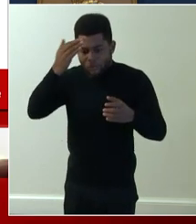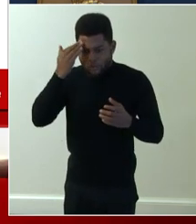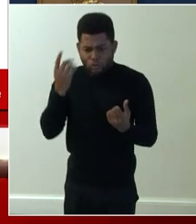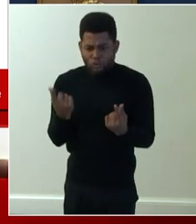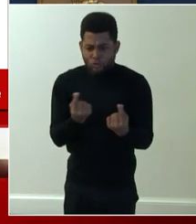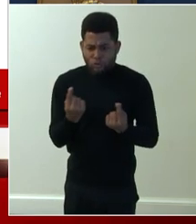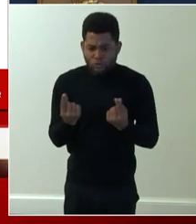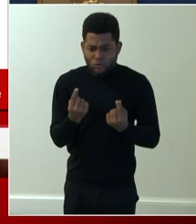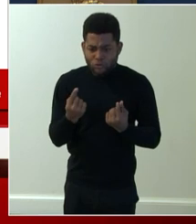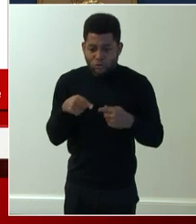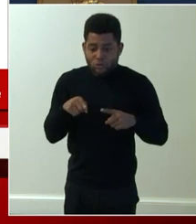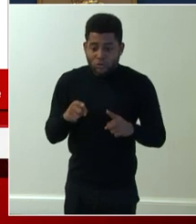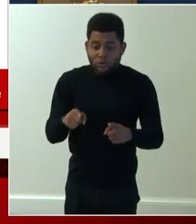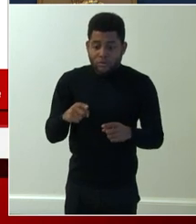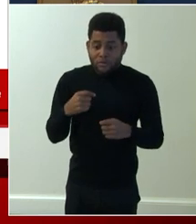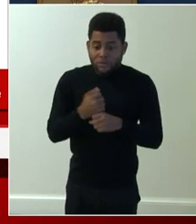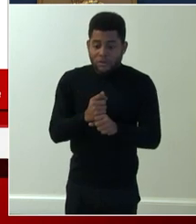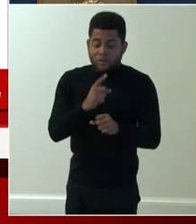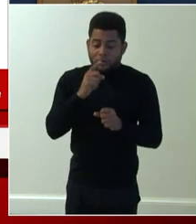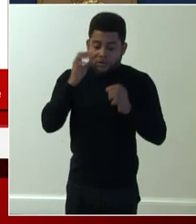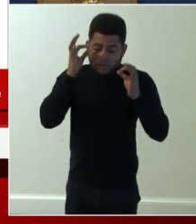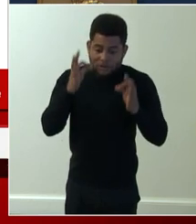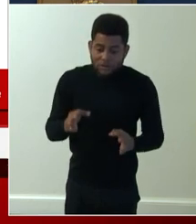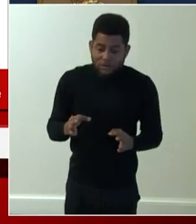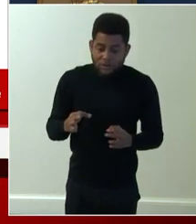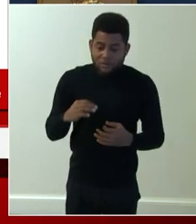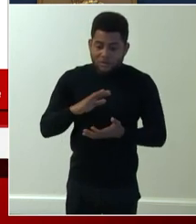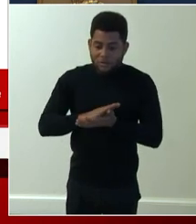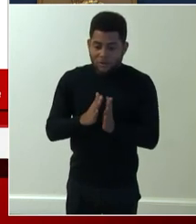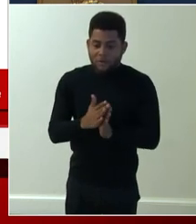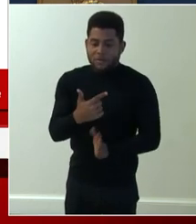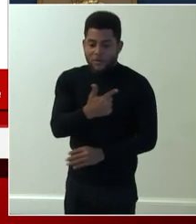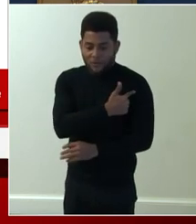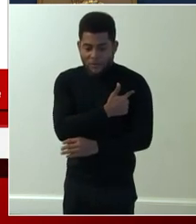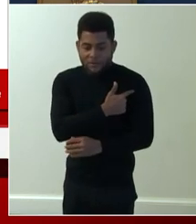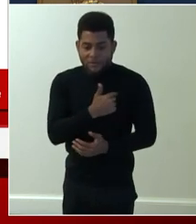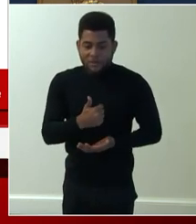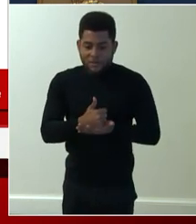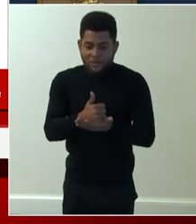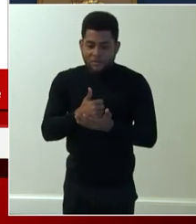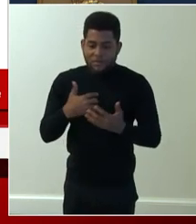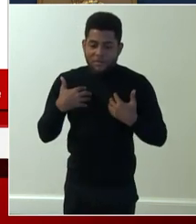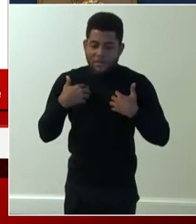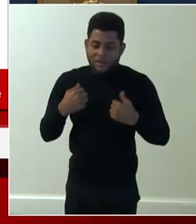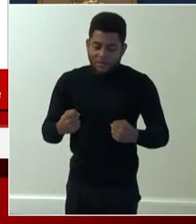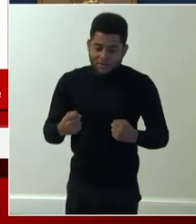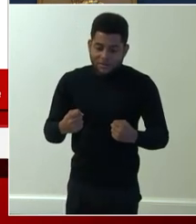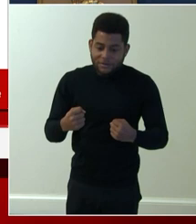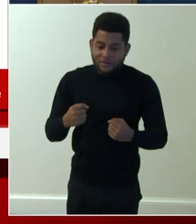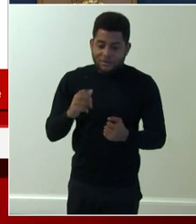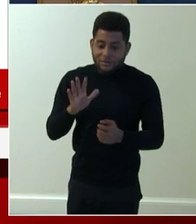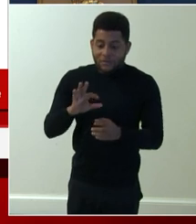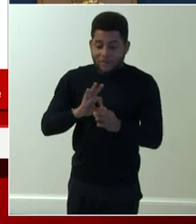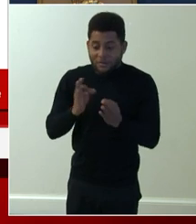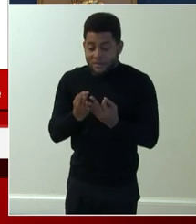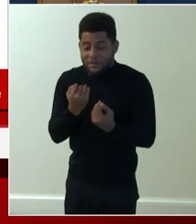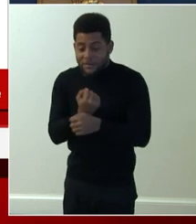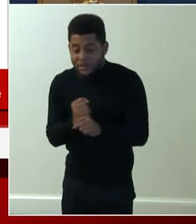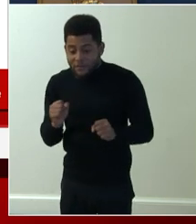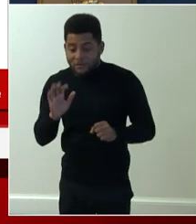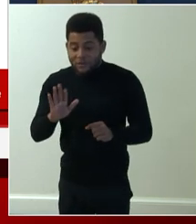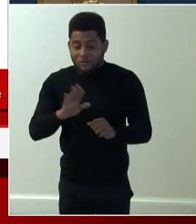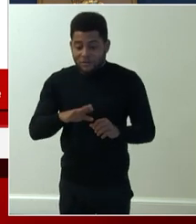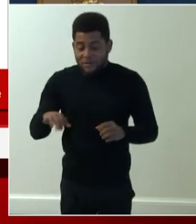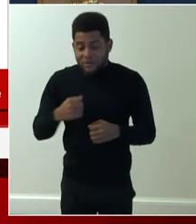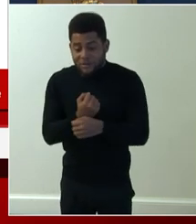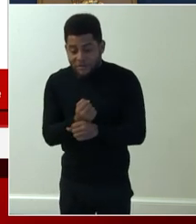healthcare officials able to take care of Washingtonians who need to be in the hospital. So please listen to that.